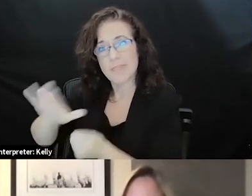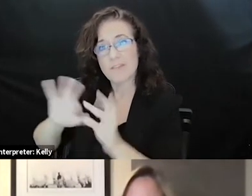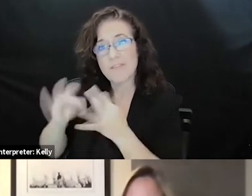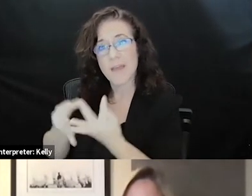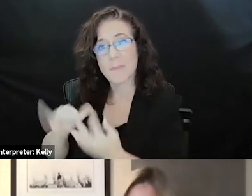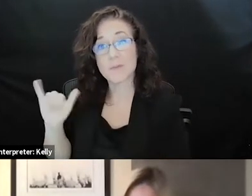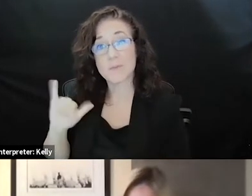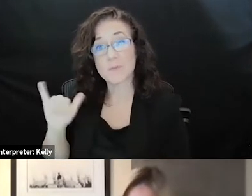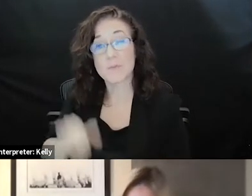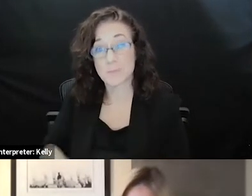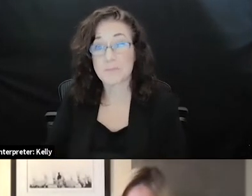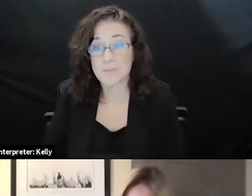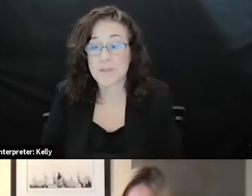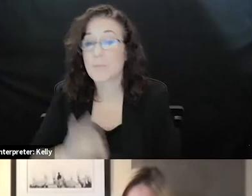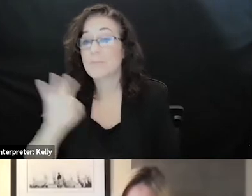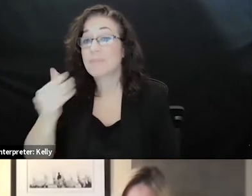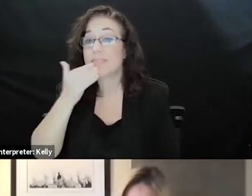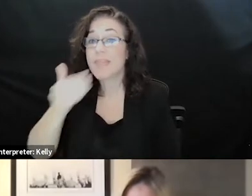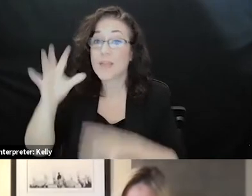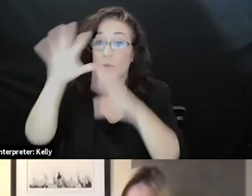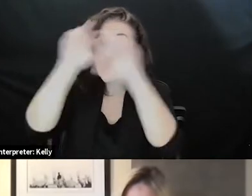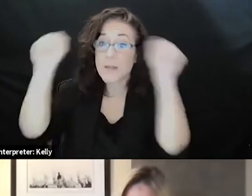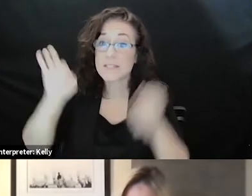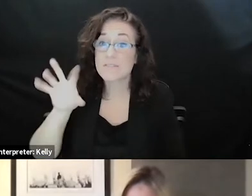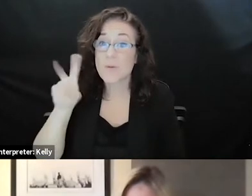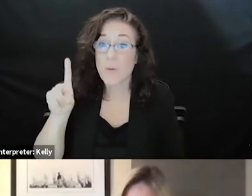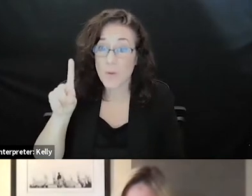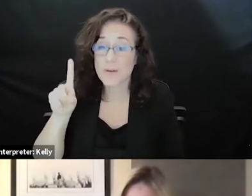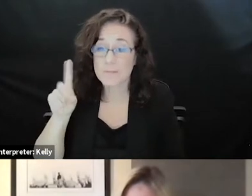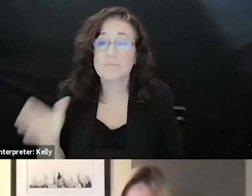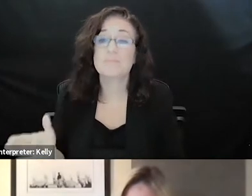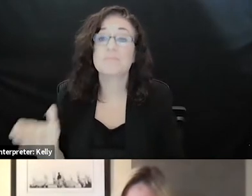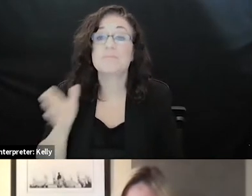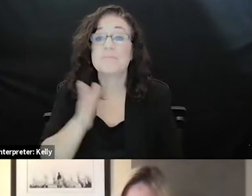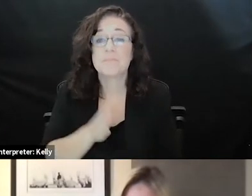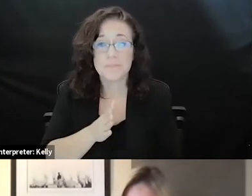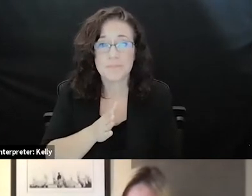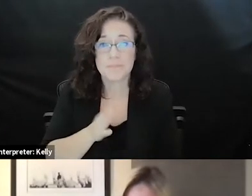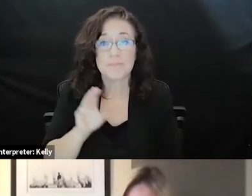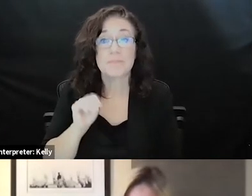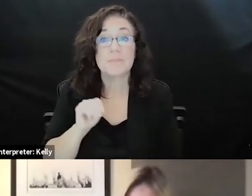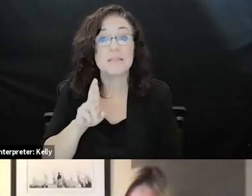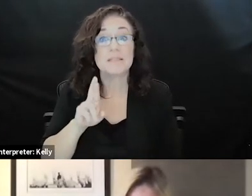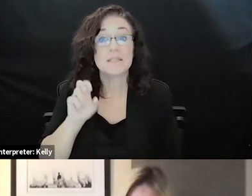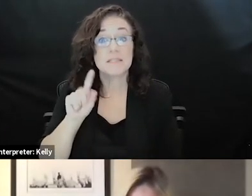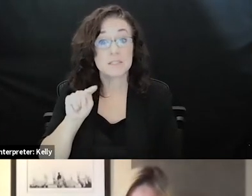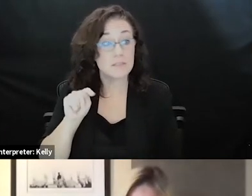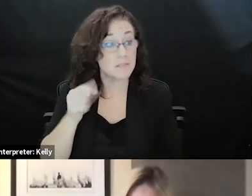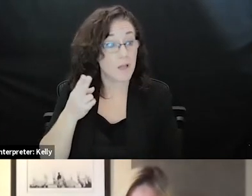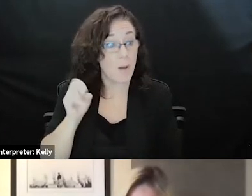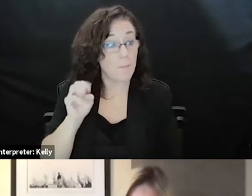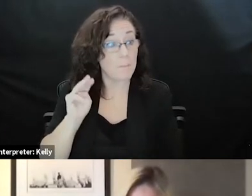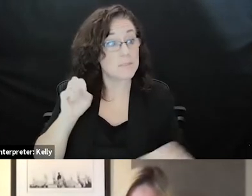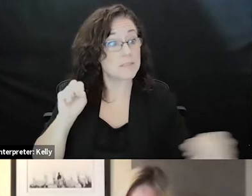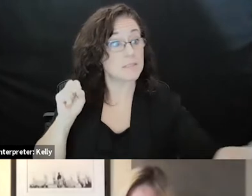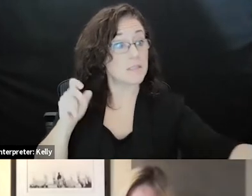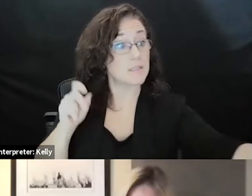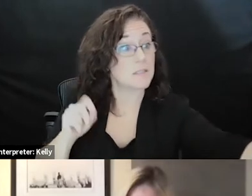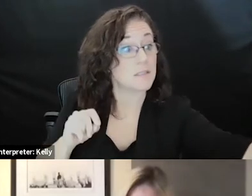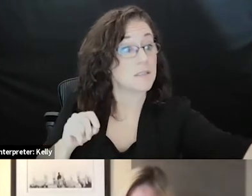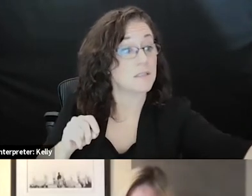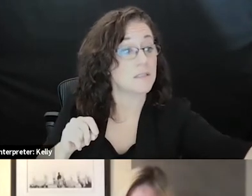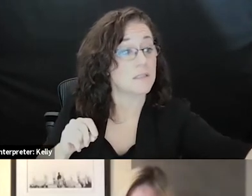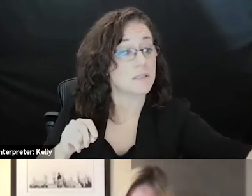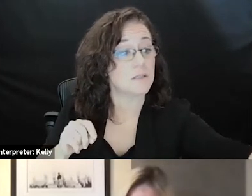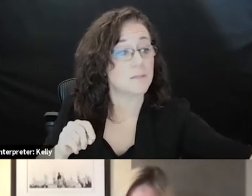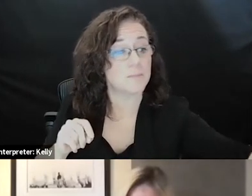thank you president ford thank you and miss sims martin yes thank you every time i think about that poem it just it's just